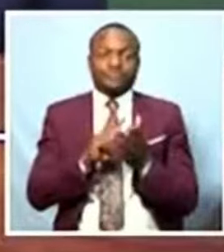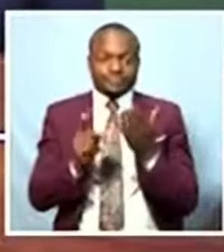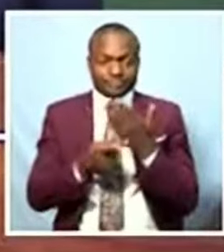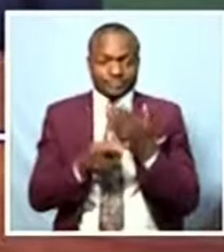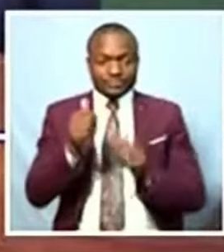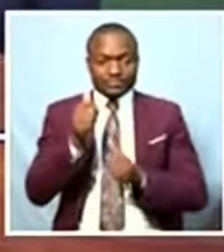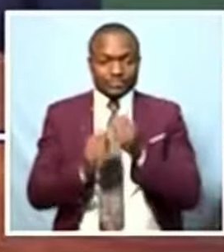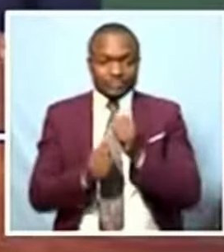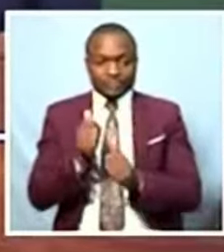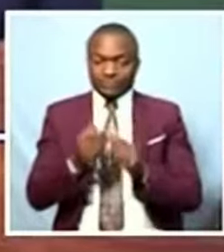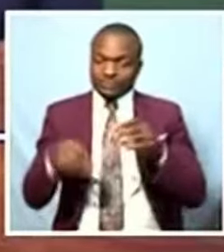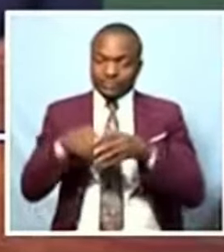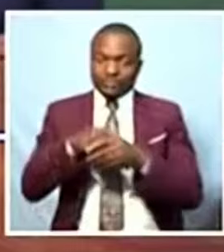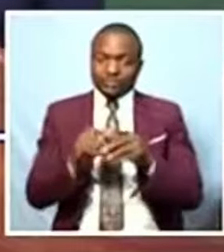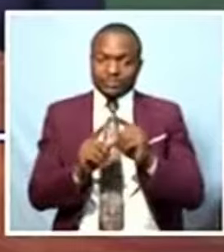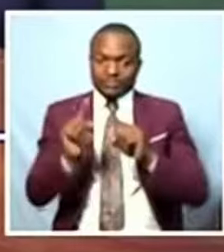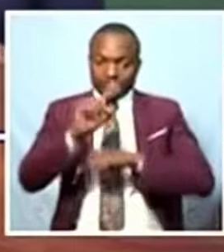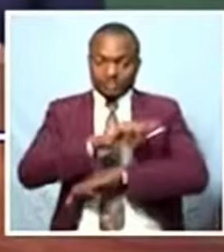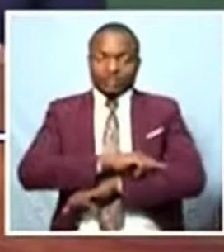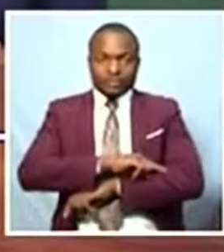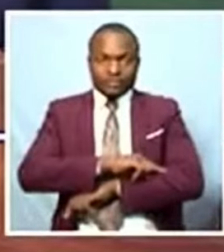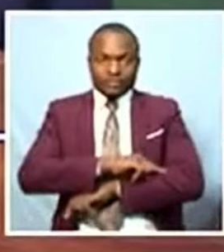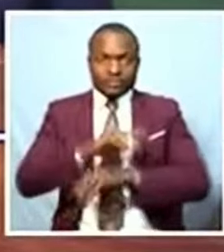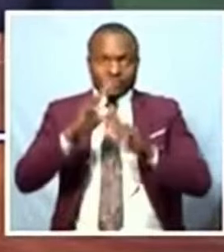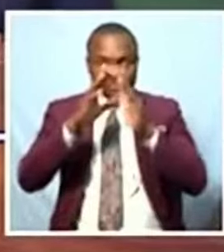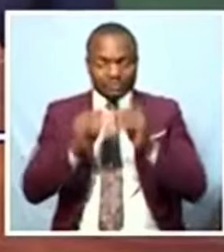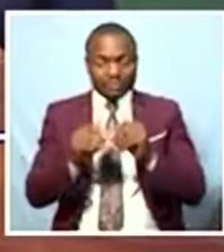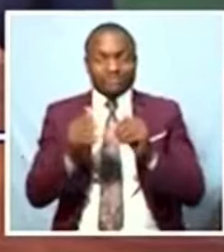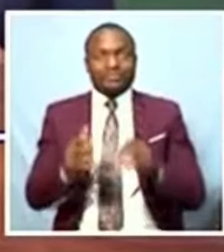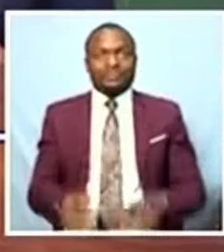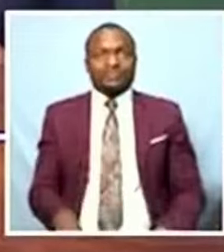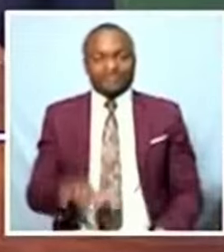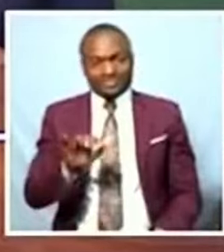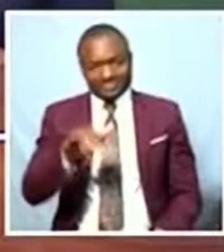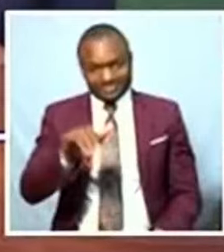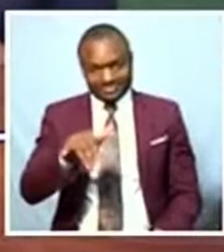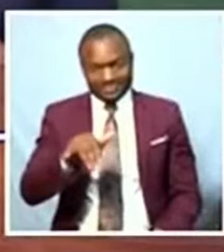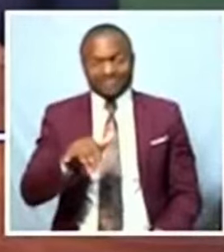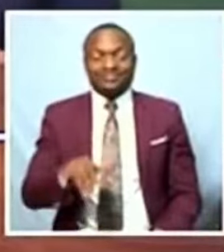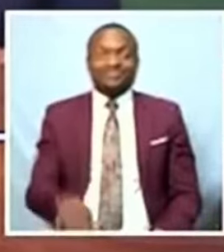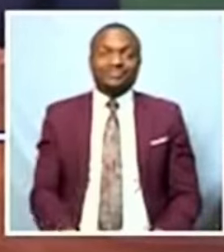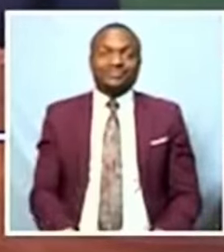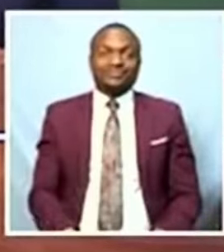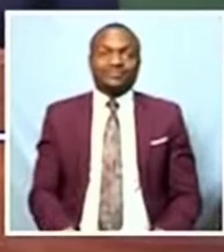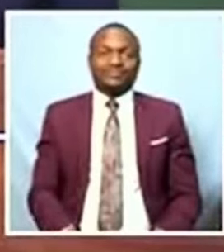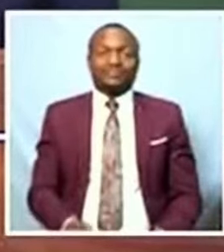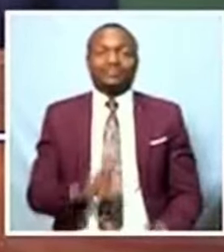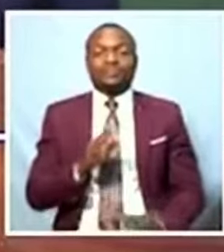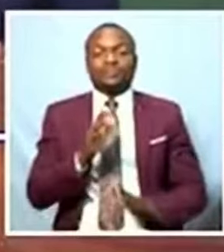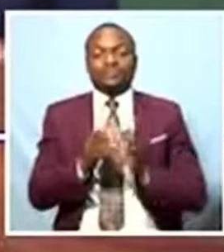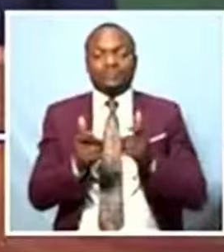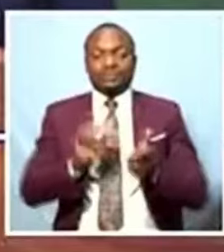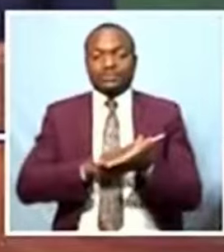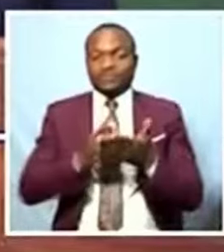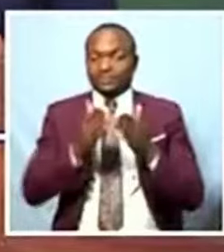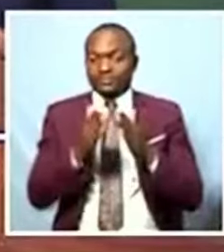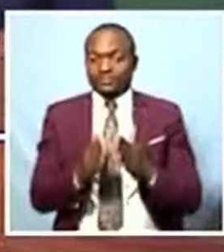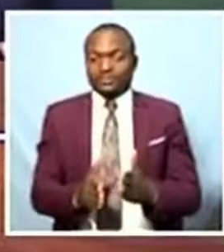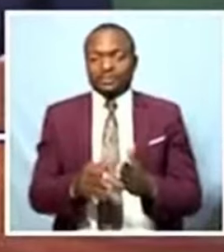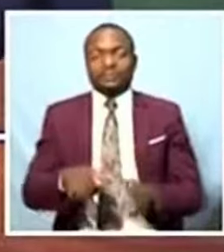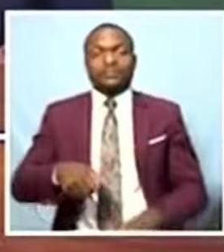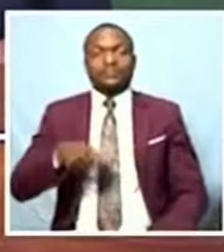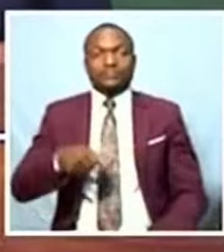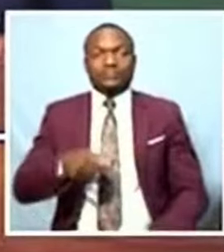been considered today by the House. Joe? Yes, indeed. It has also on behalf of our two sign language interpreters,